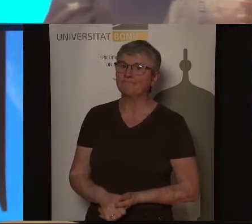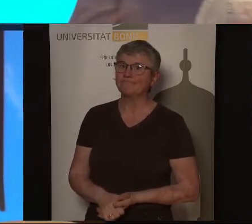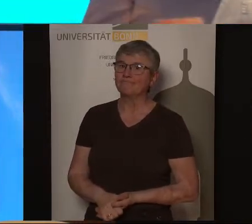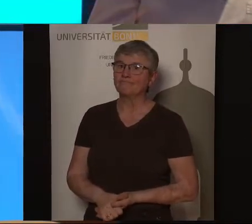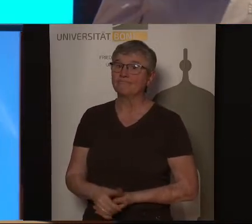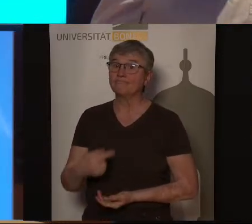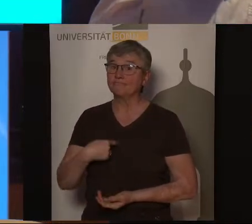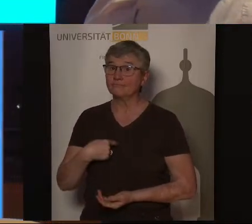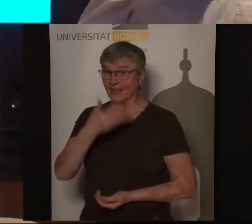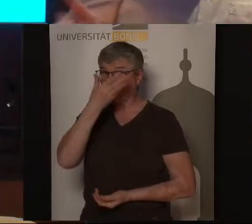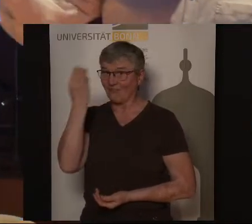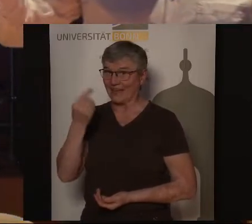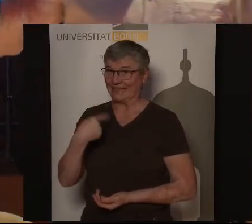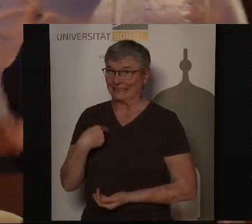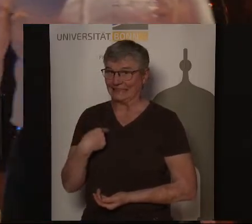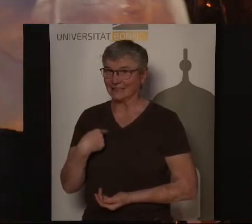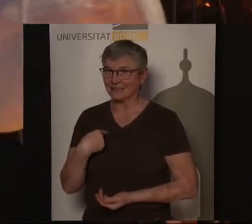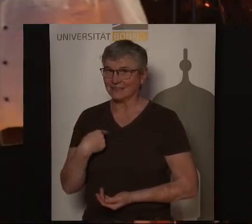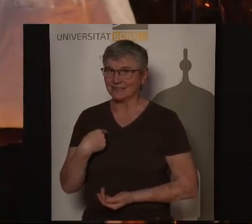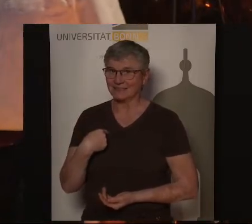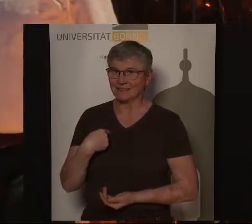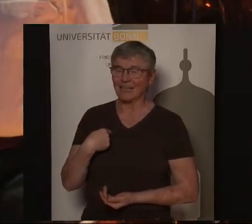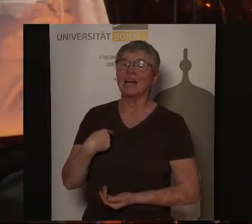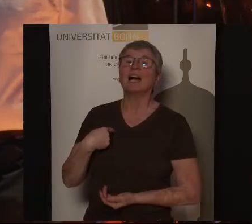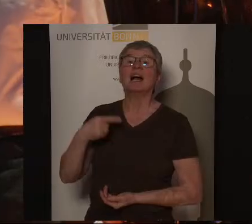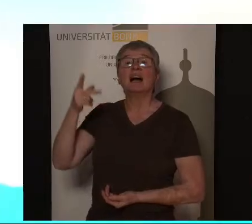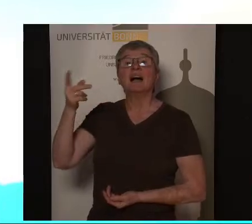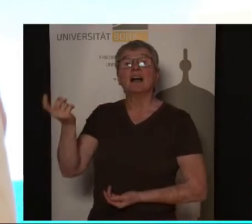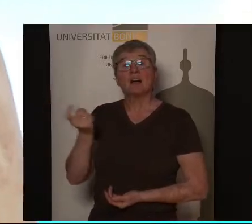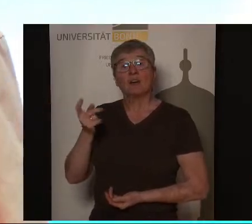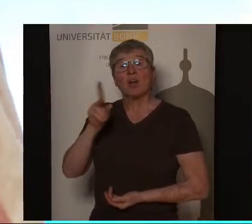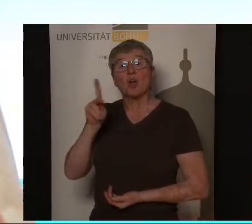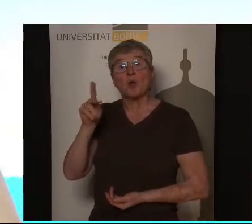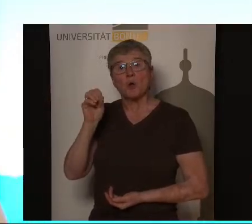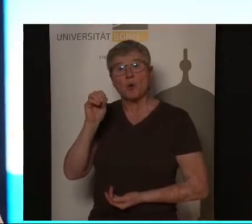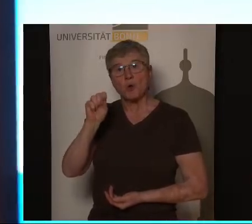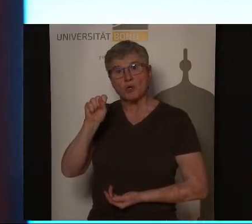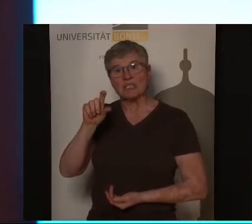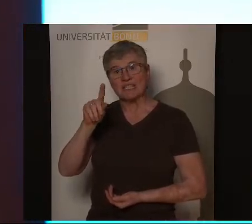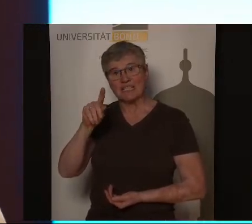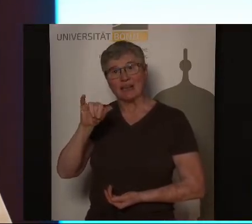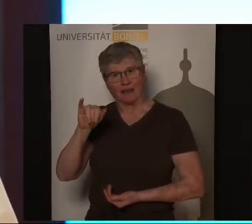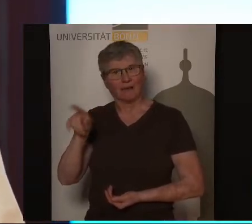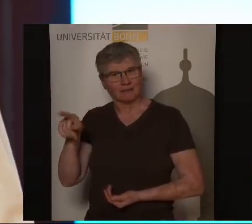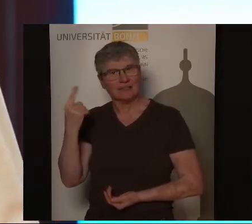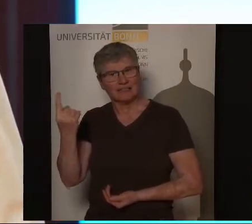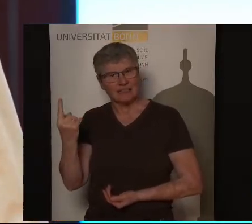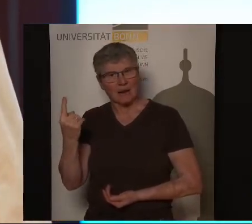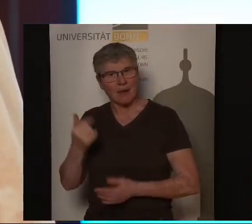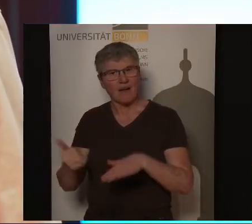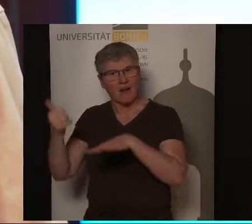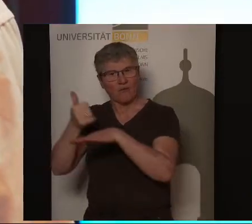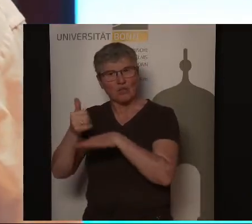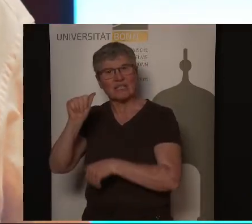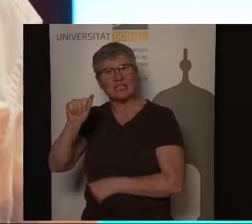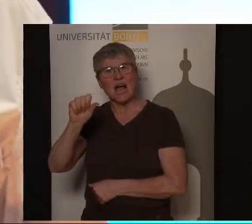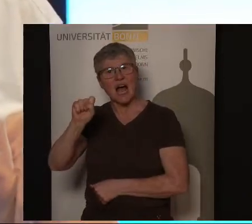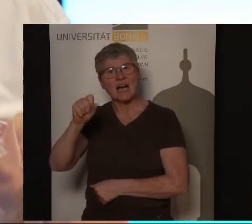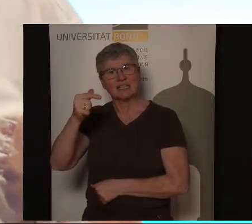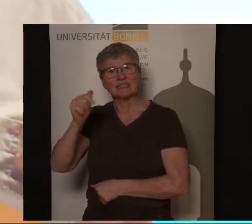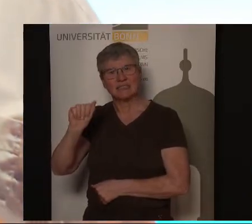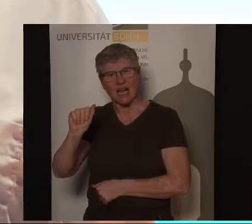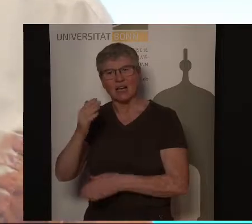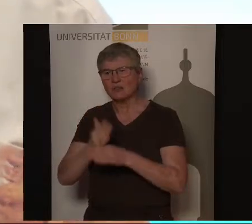Exactly. Because I actually forgot to mention that John Bonkowski is chair of our General Students Committee, the